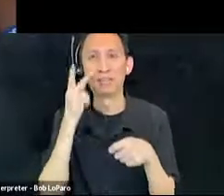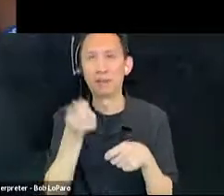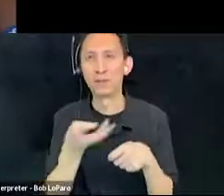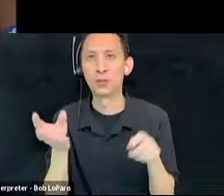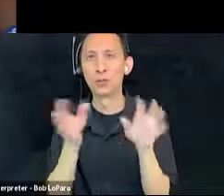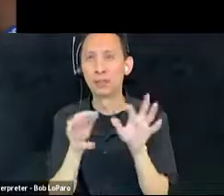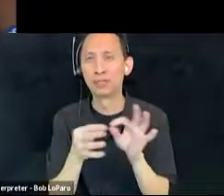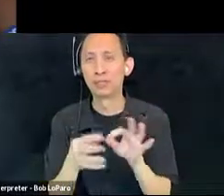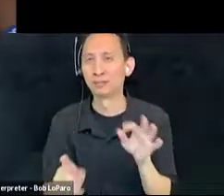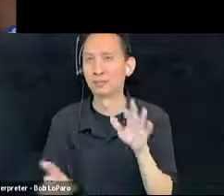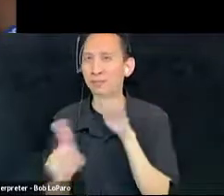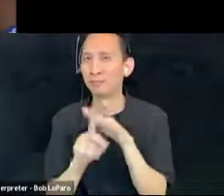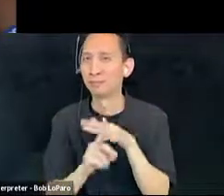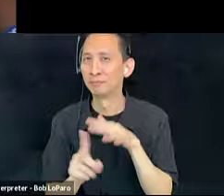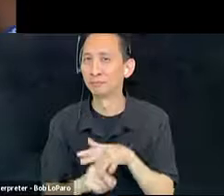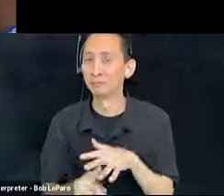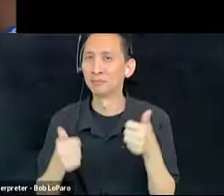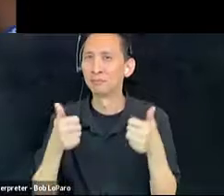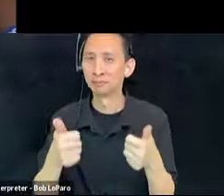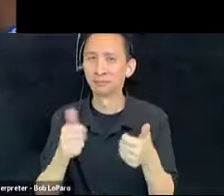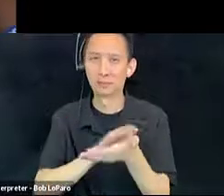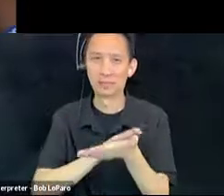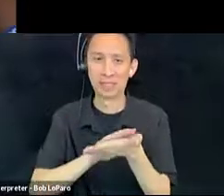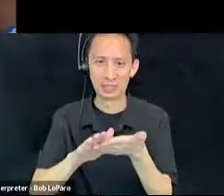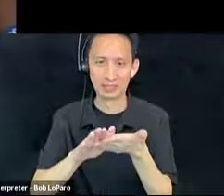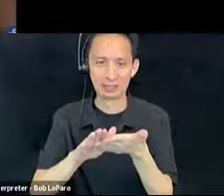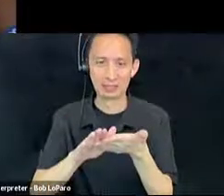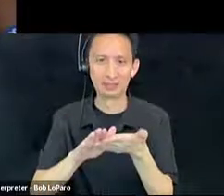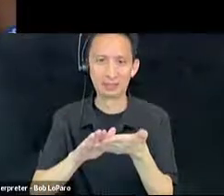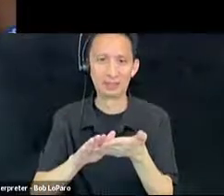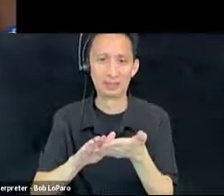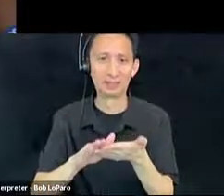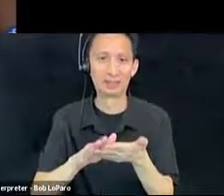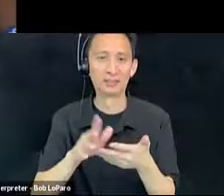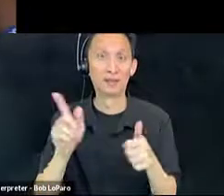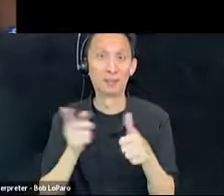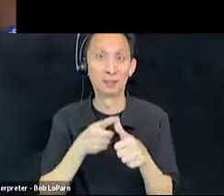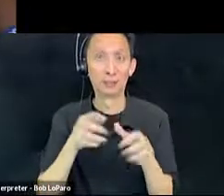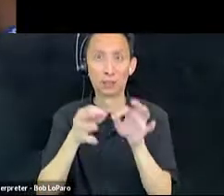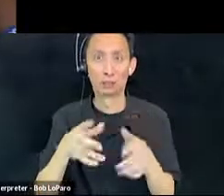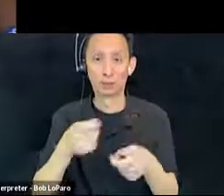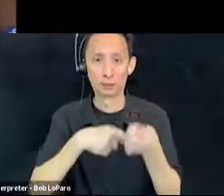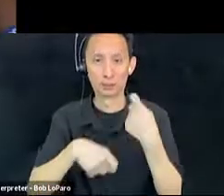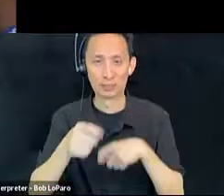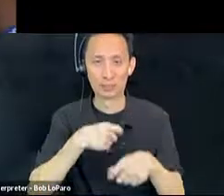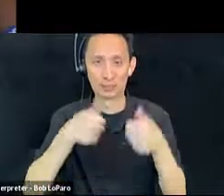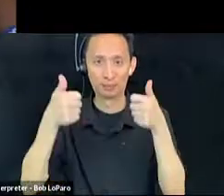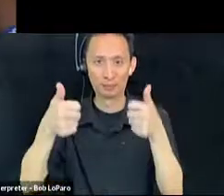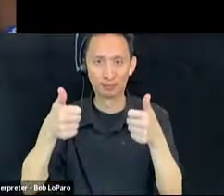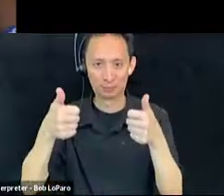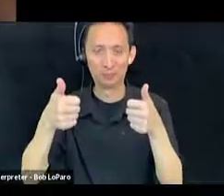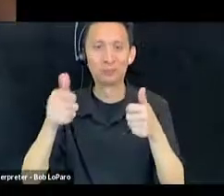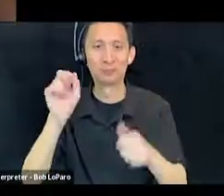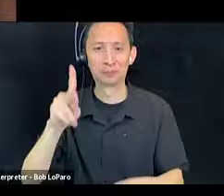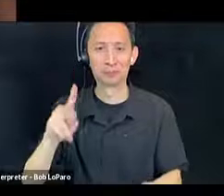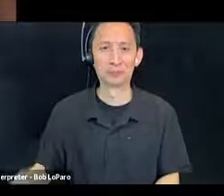that were popping up in the chat box there. So first, let's go ahead and do an interpreter switch. OK.